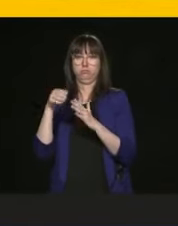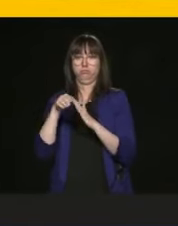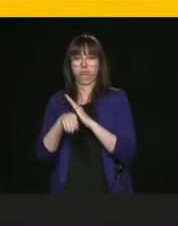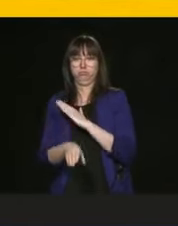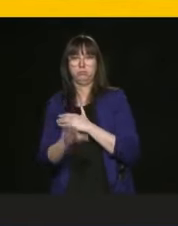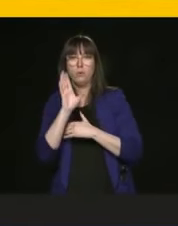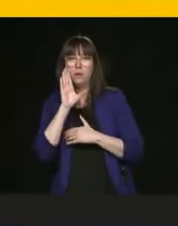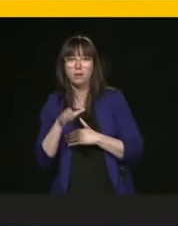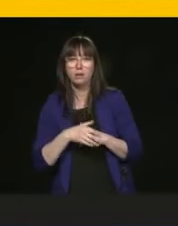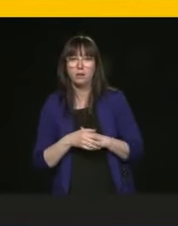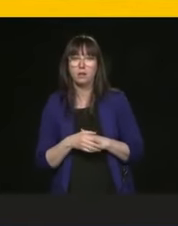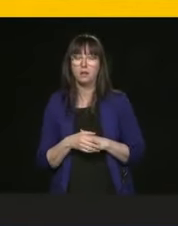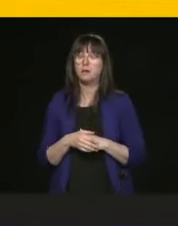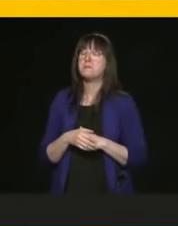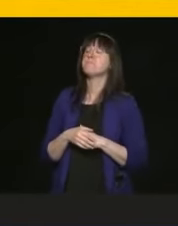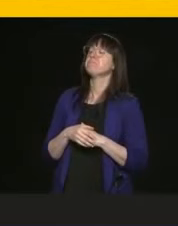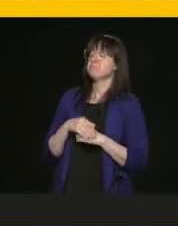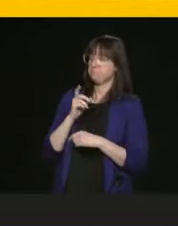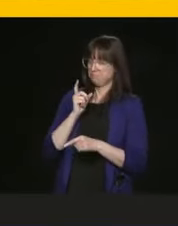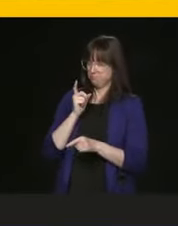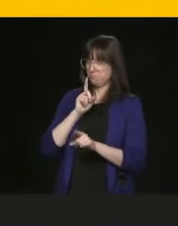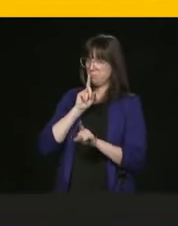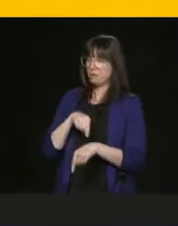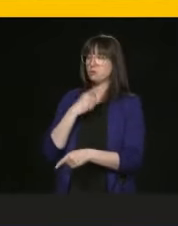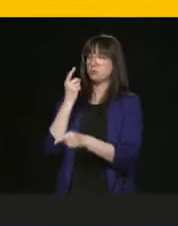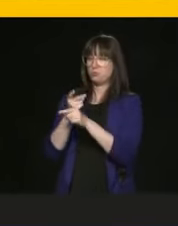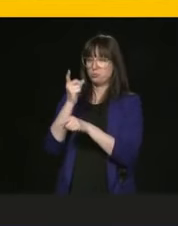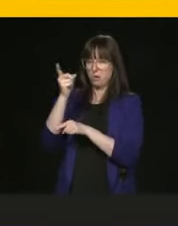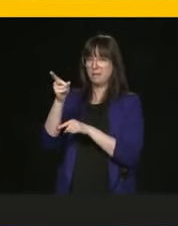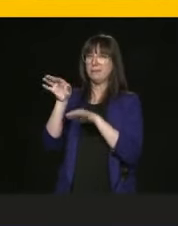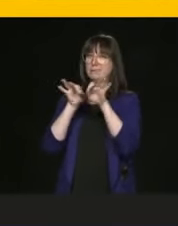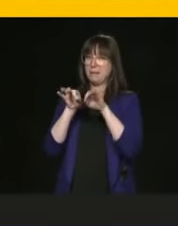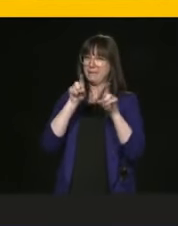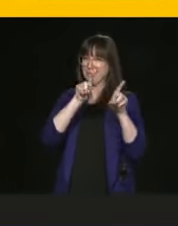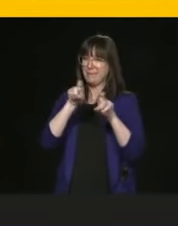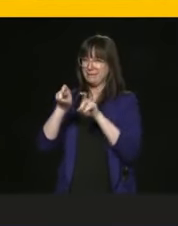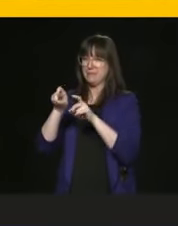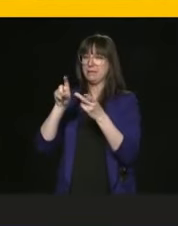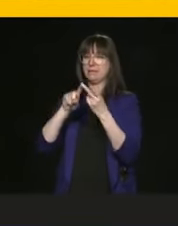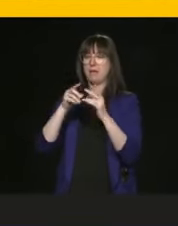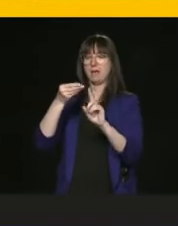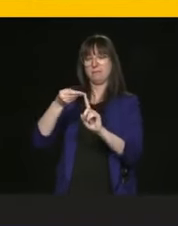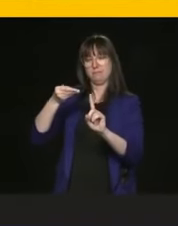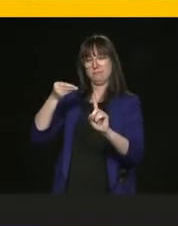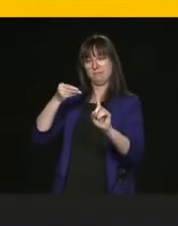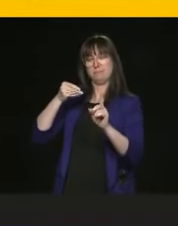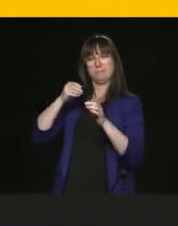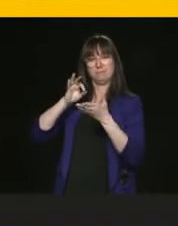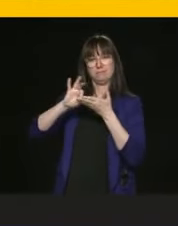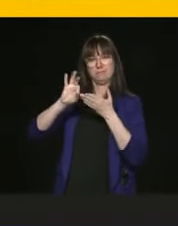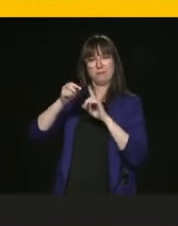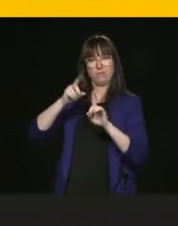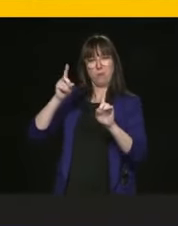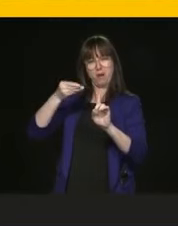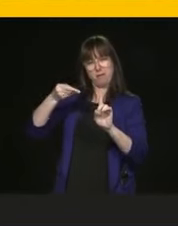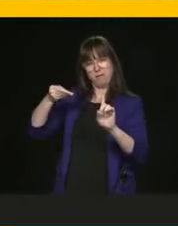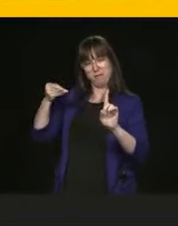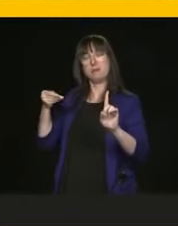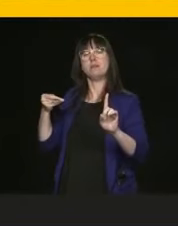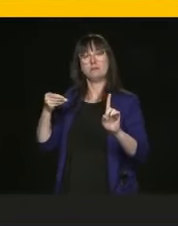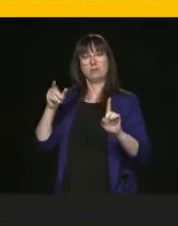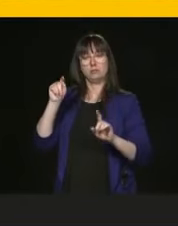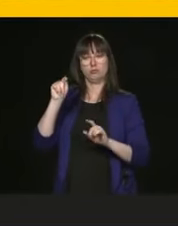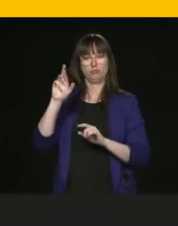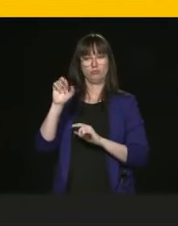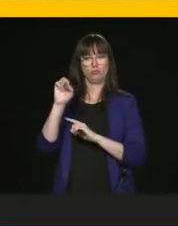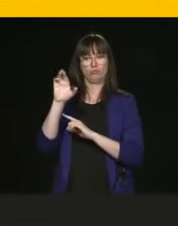correct in describing testing and tracing as being key actions in the